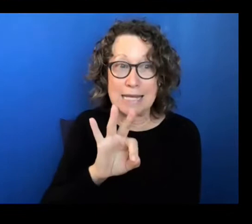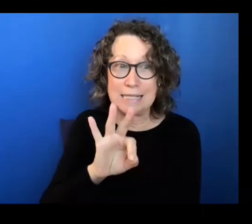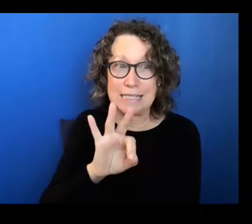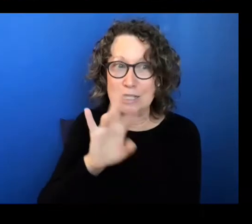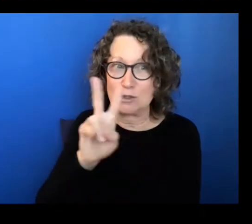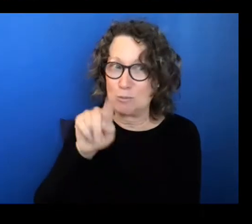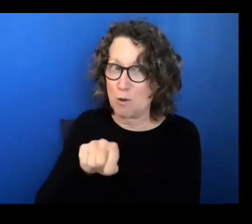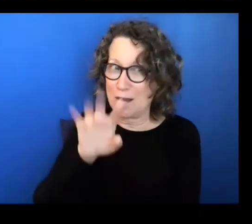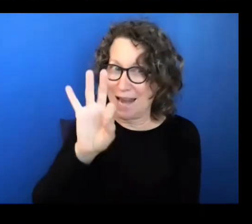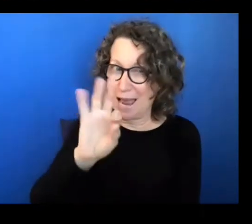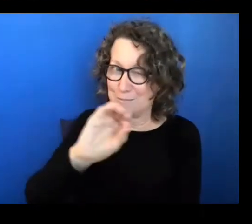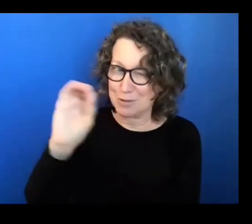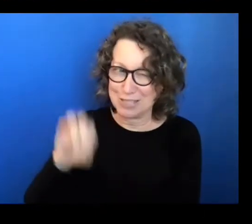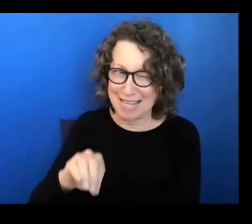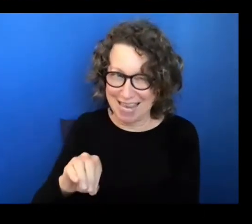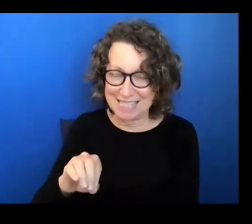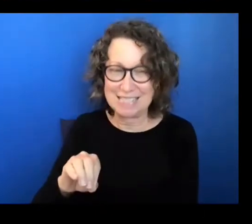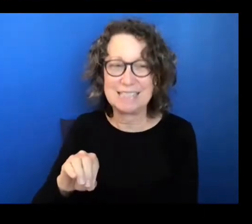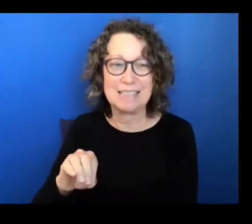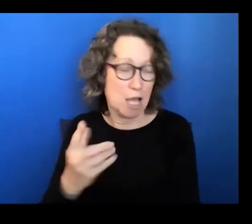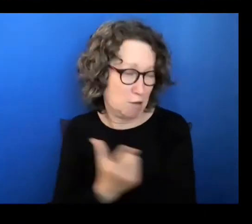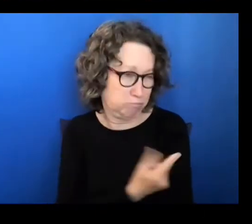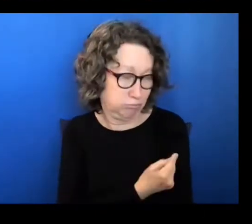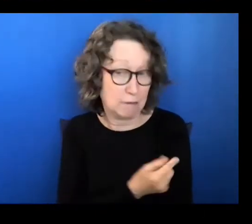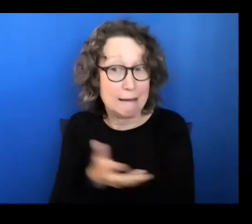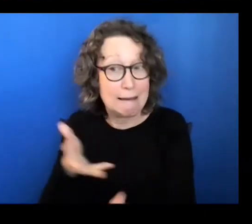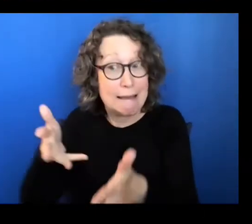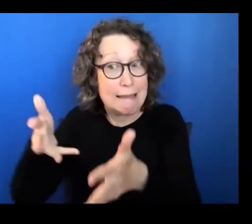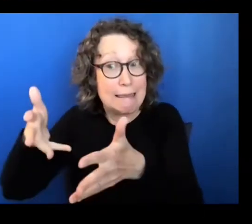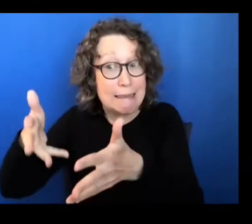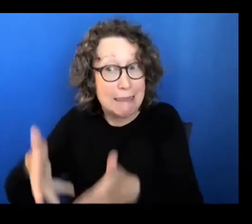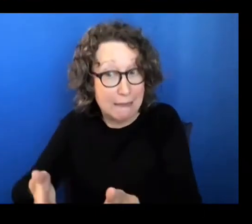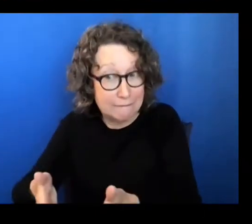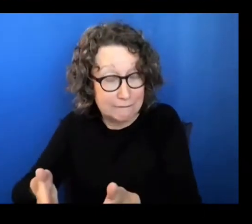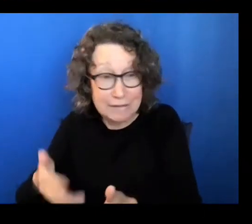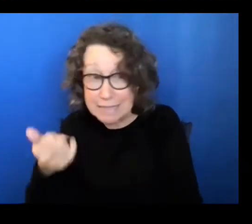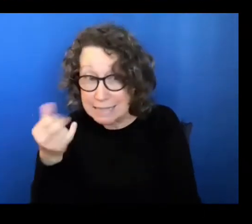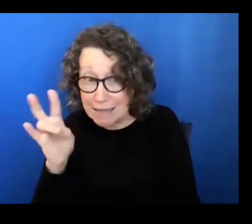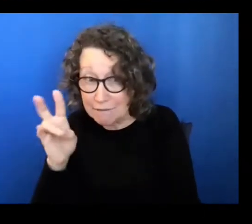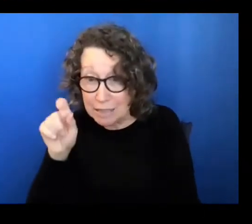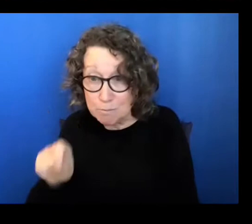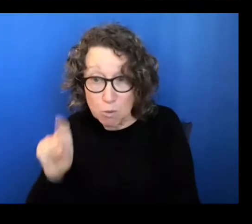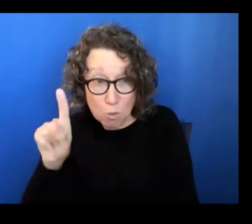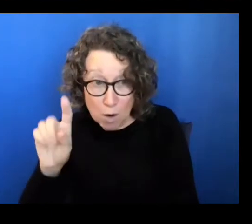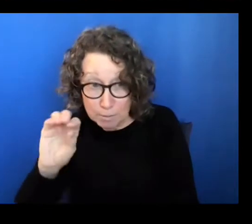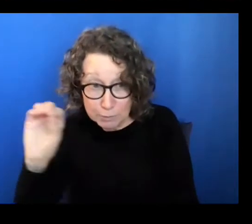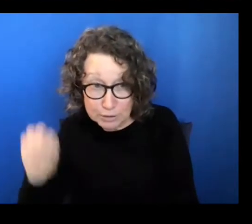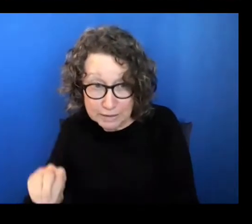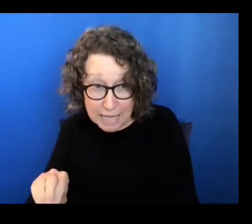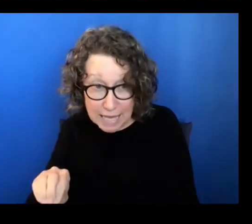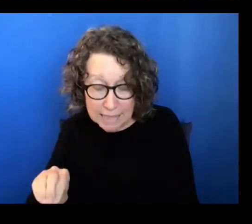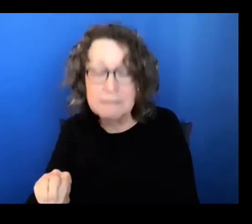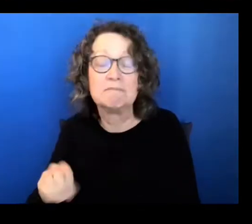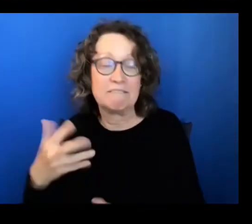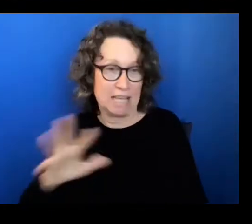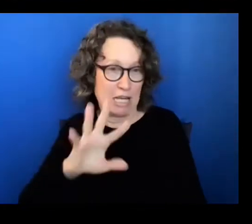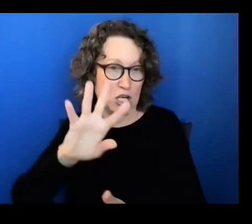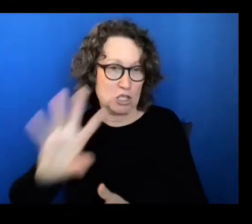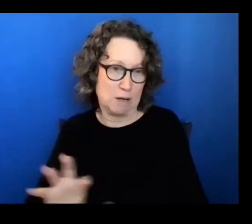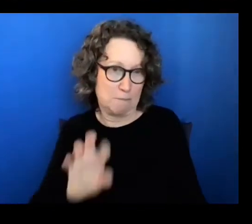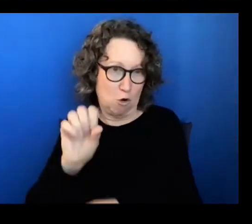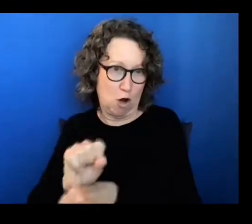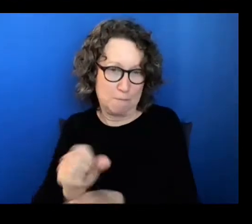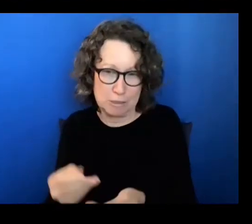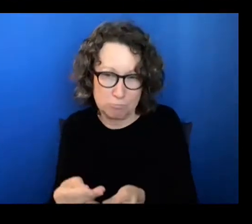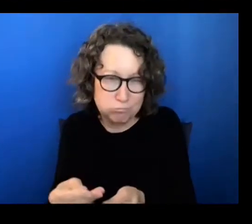92.9% into arms. The remaining percentage, 17.1, are scheduled to